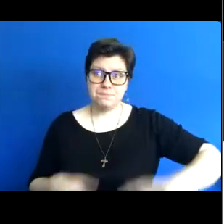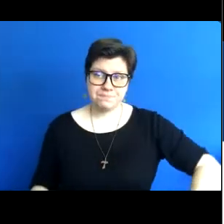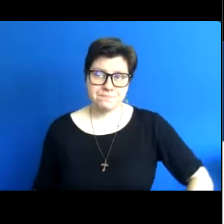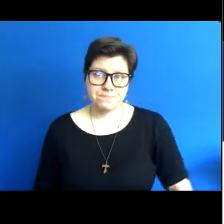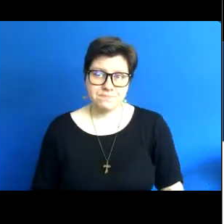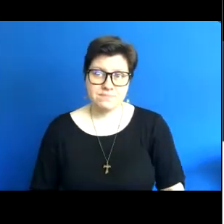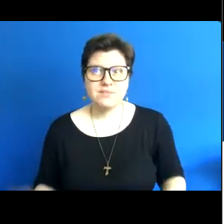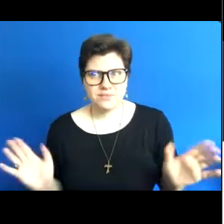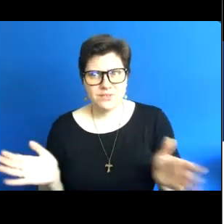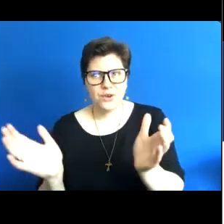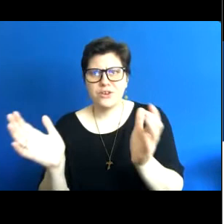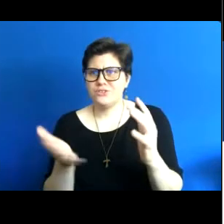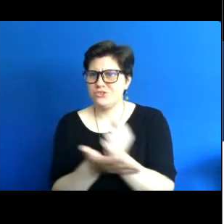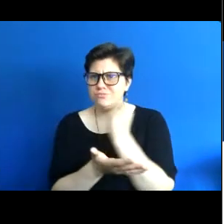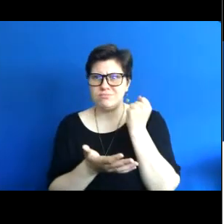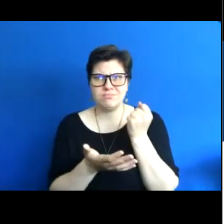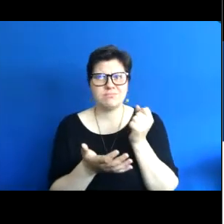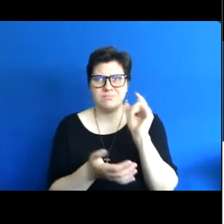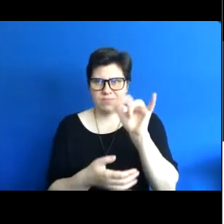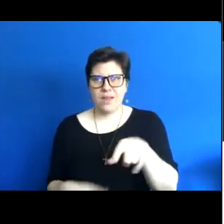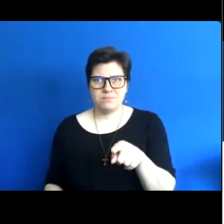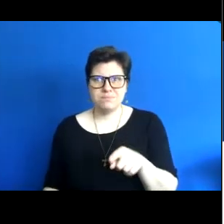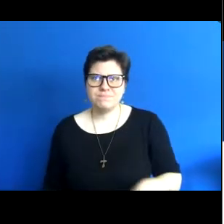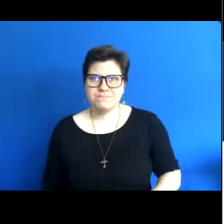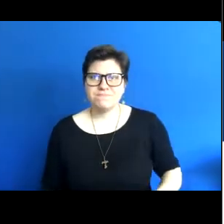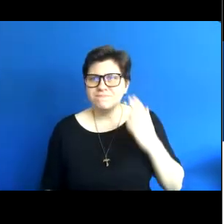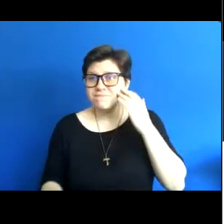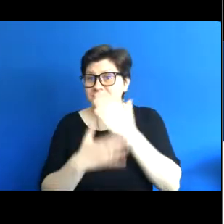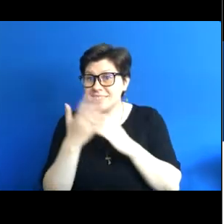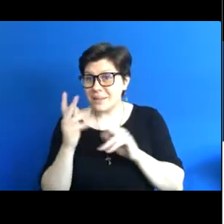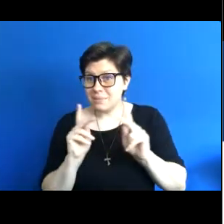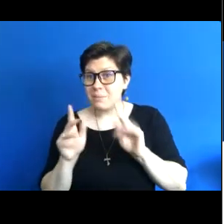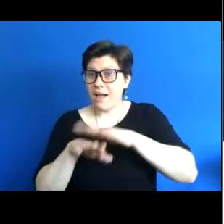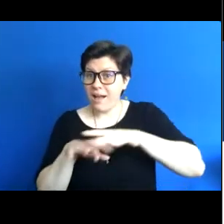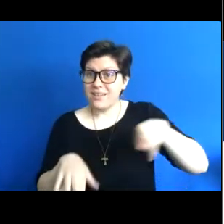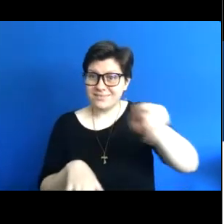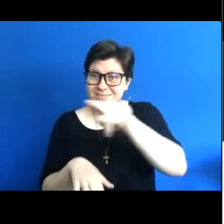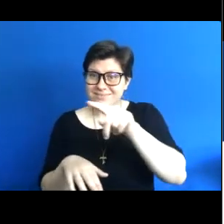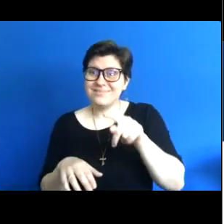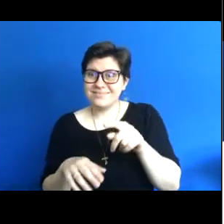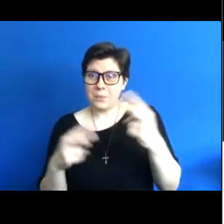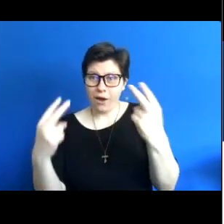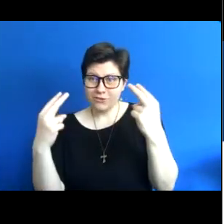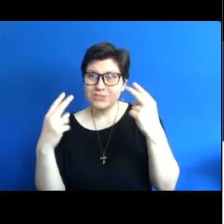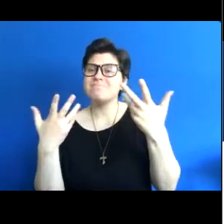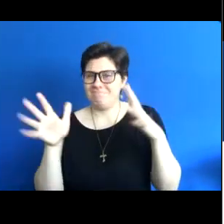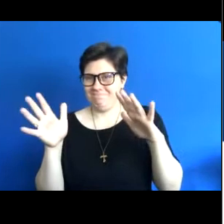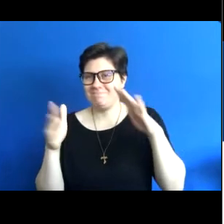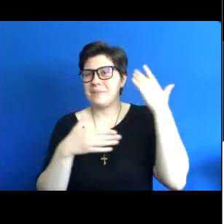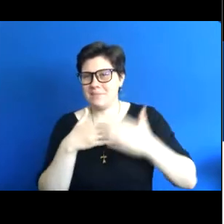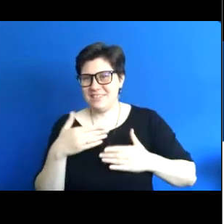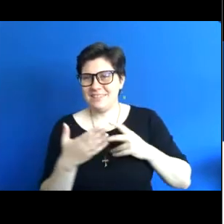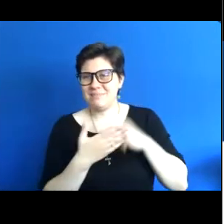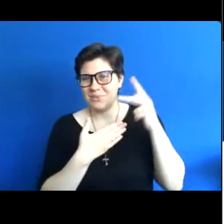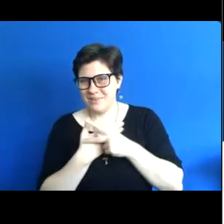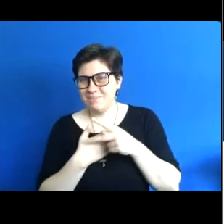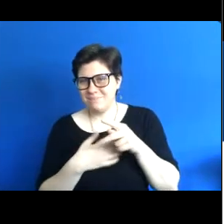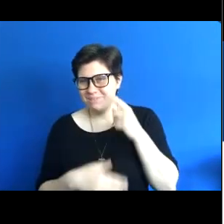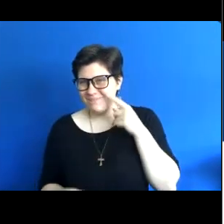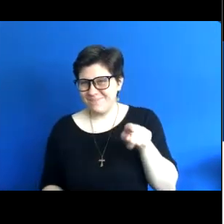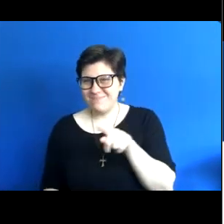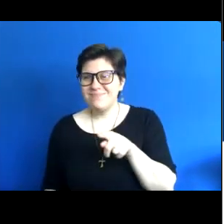encourage all of us to take advantage of that. And I know some people here in our webinar have also completed that program. And they're